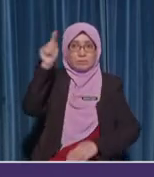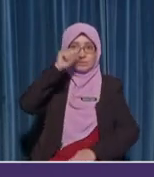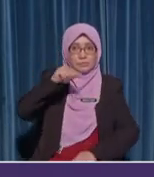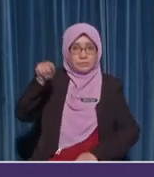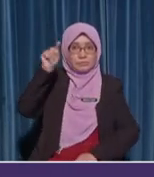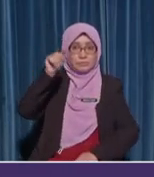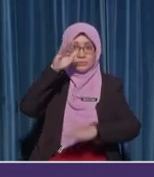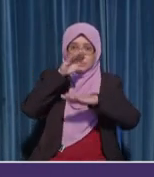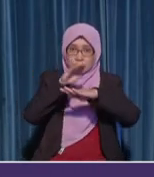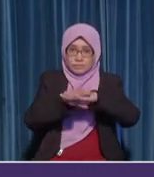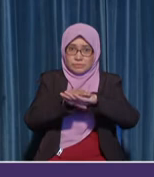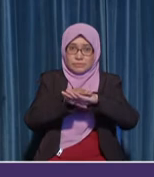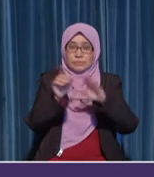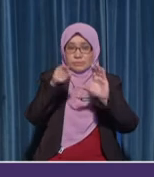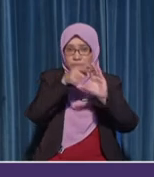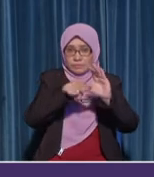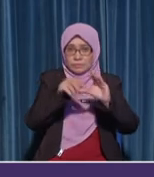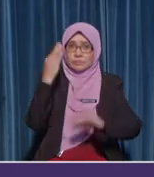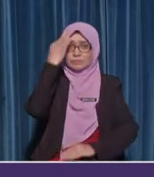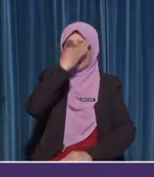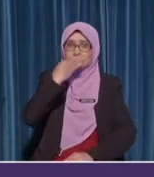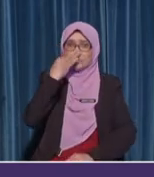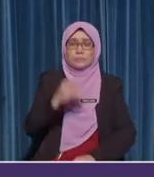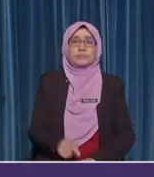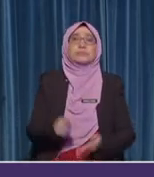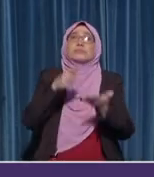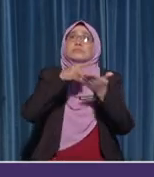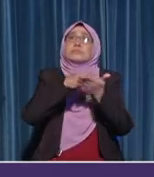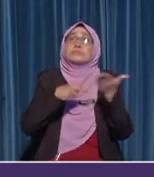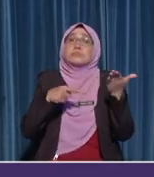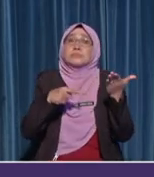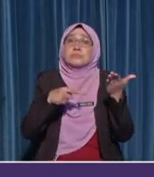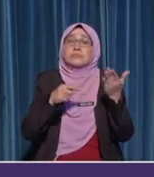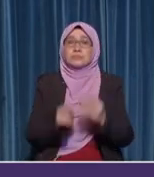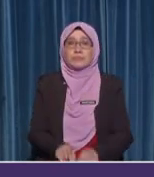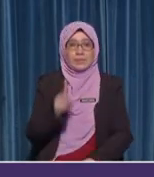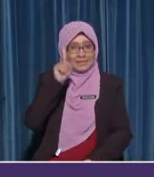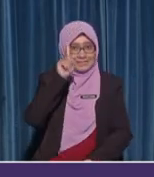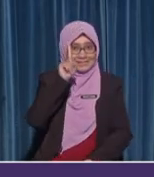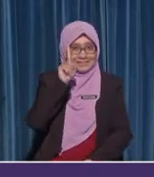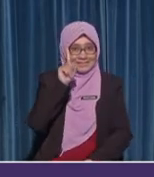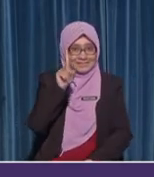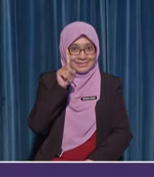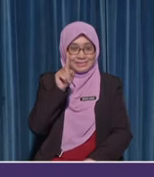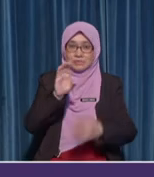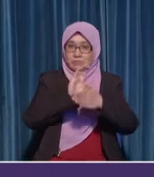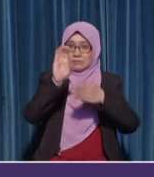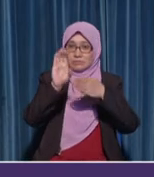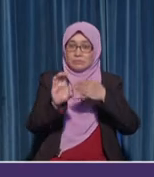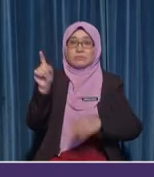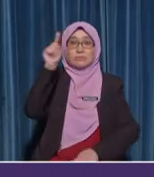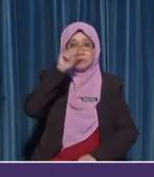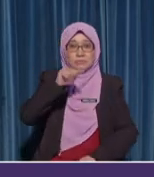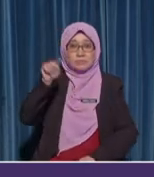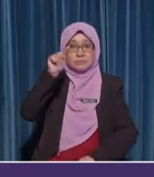clock's face. What is one complete circle? One complete circle